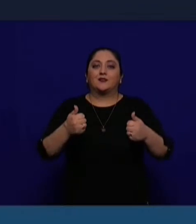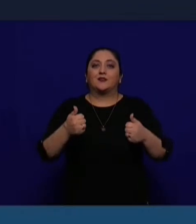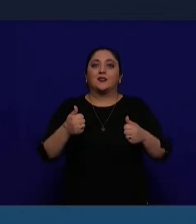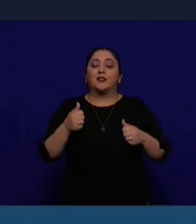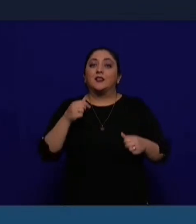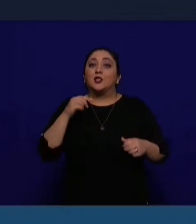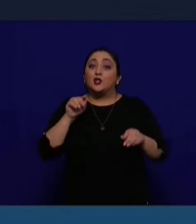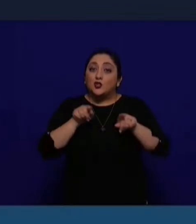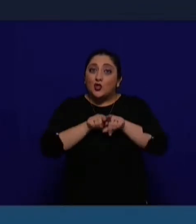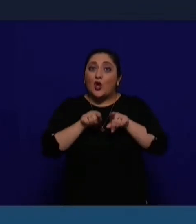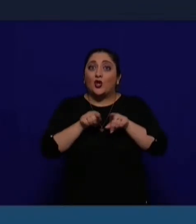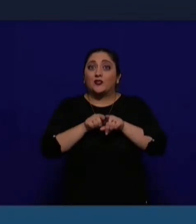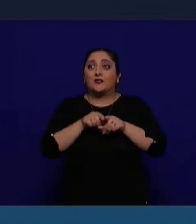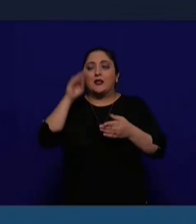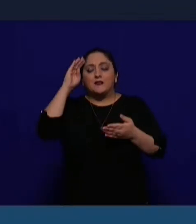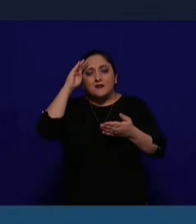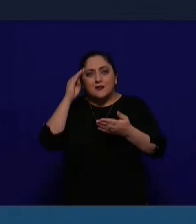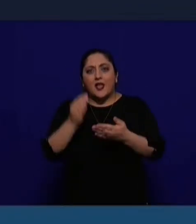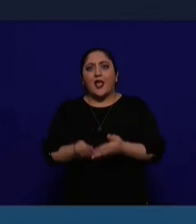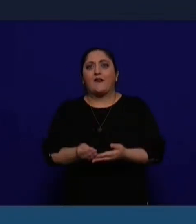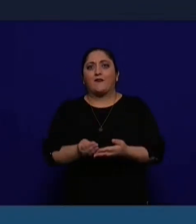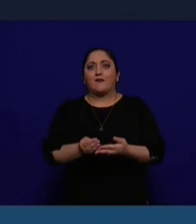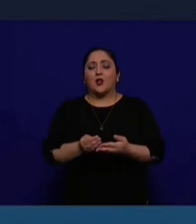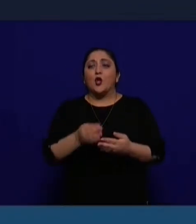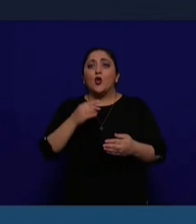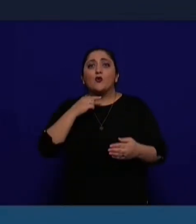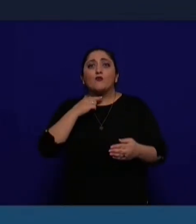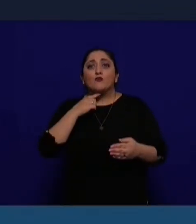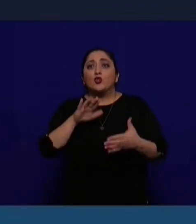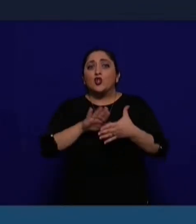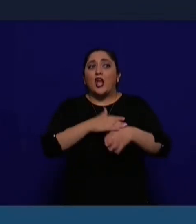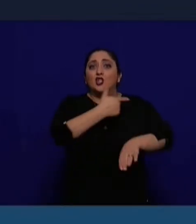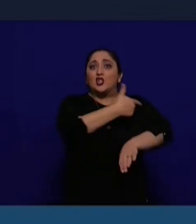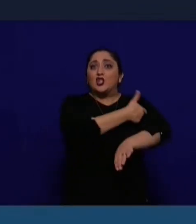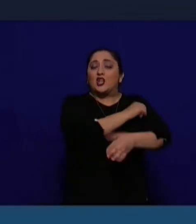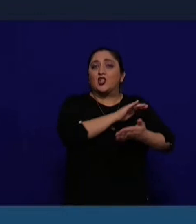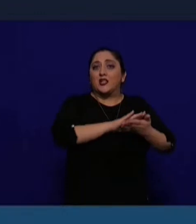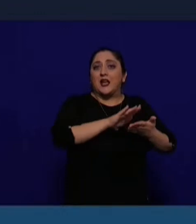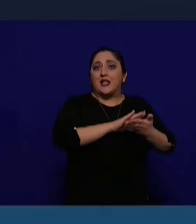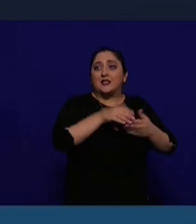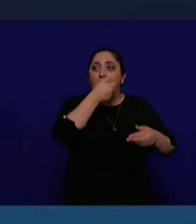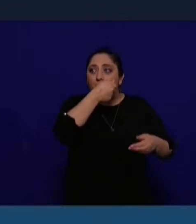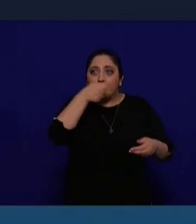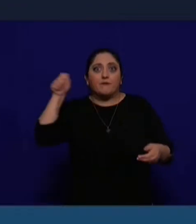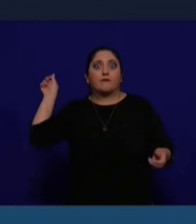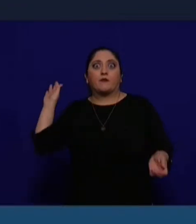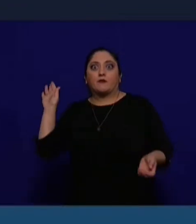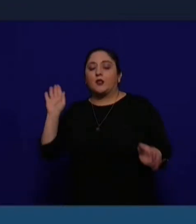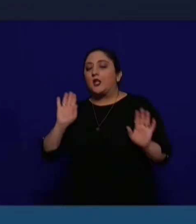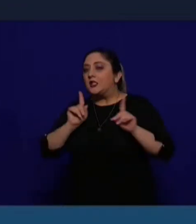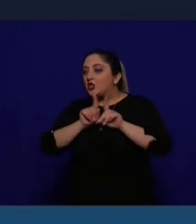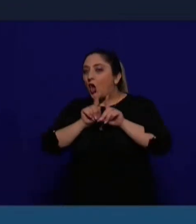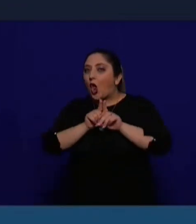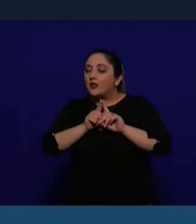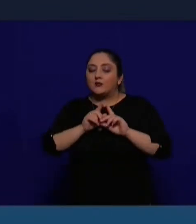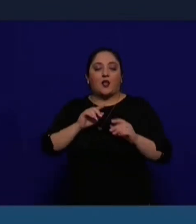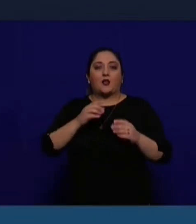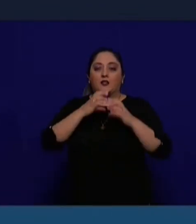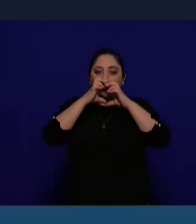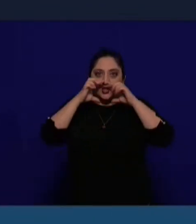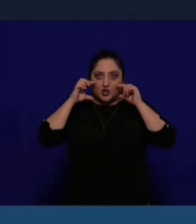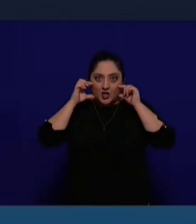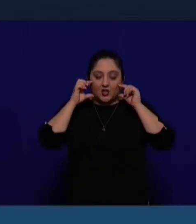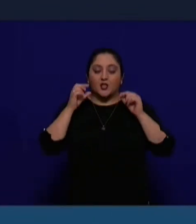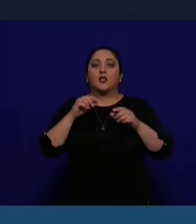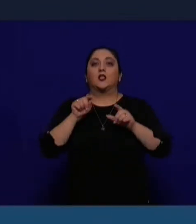jieħdu il-miżuri ta' protezzjoni li huma ma jmorrux postijiet fejn hemm iktar nies li jibqgħu jużaw il-maskla jibqgħu wkoll jużaw il-hand